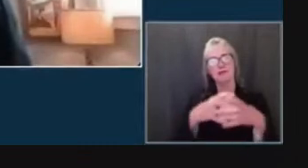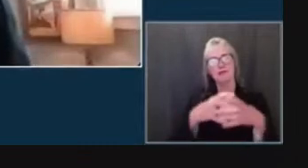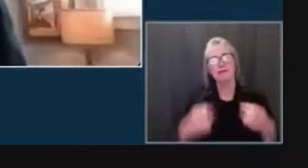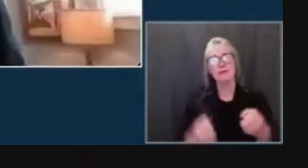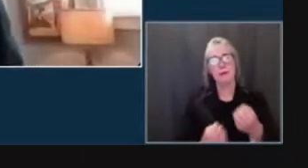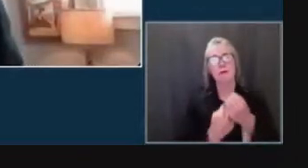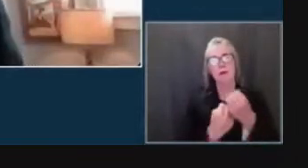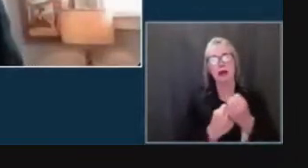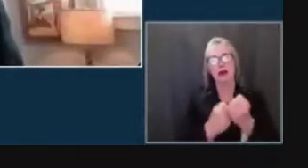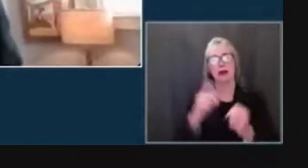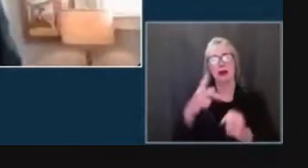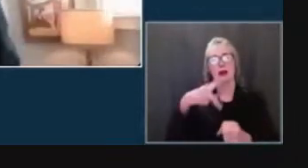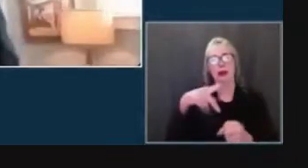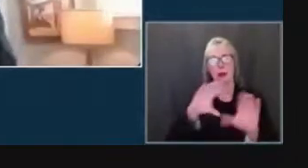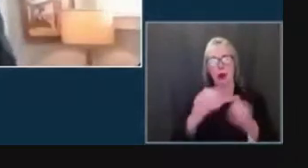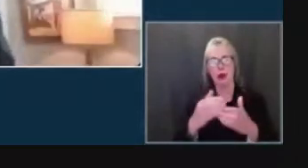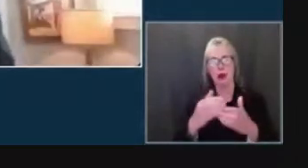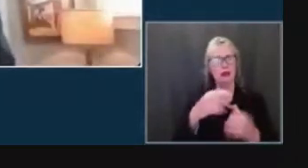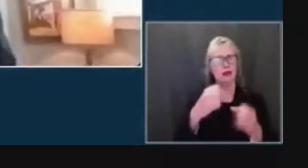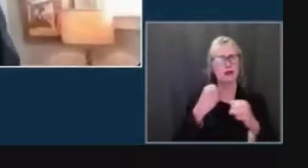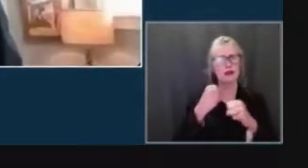man. We're lucky to have him.